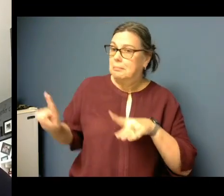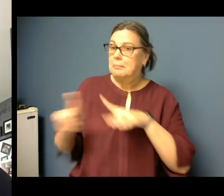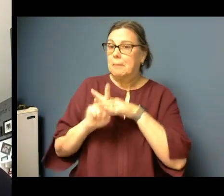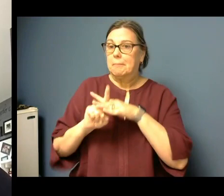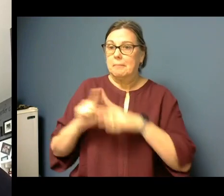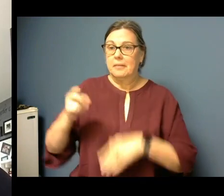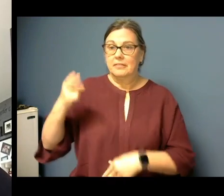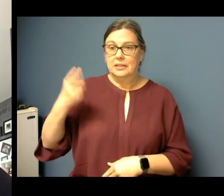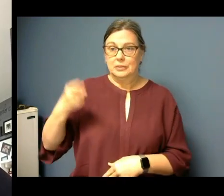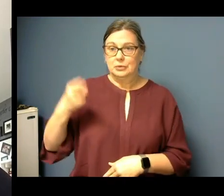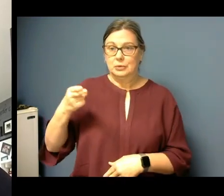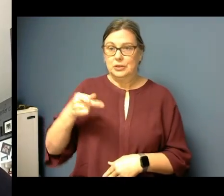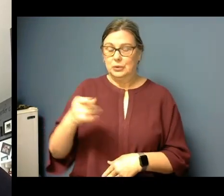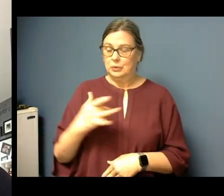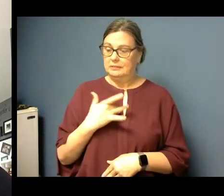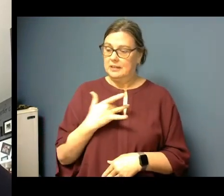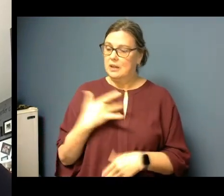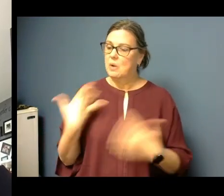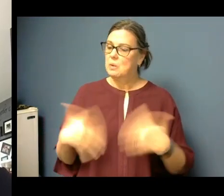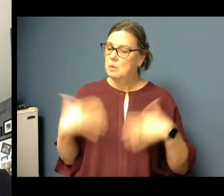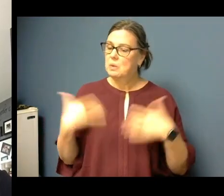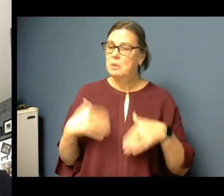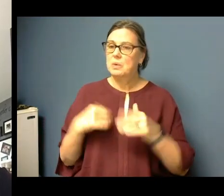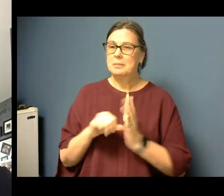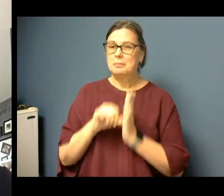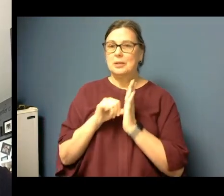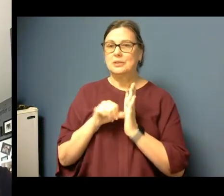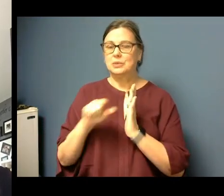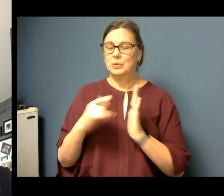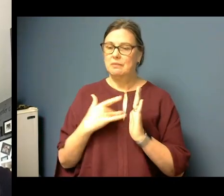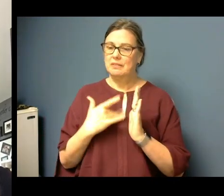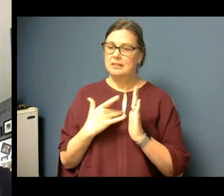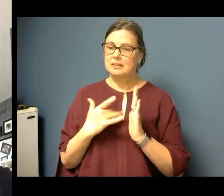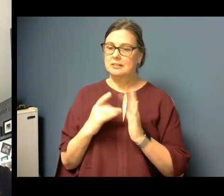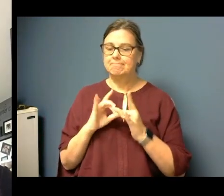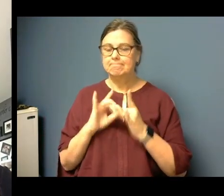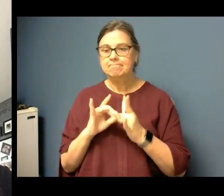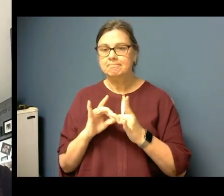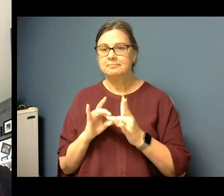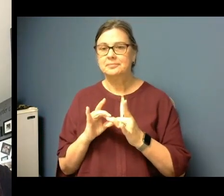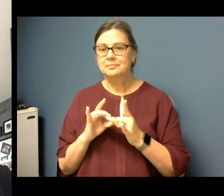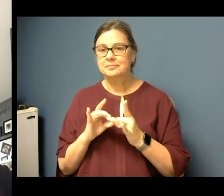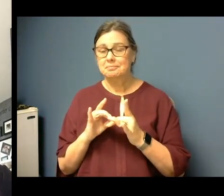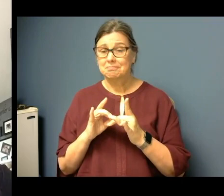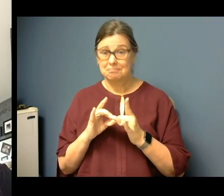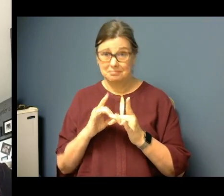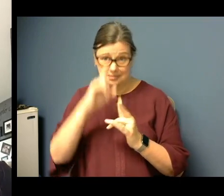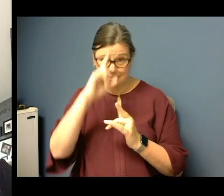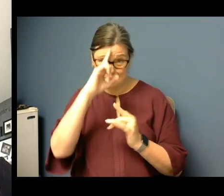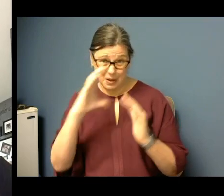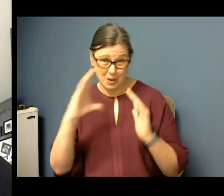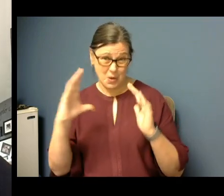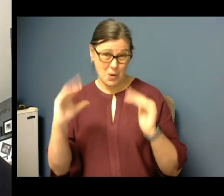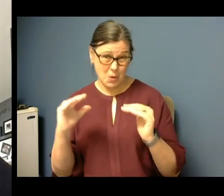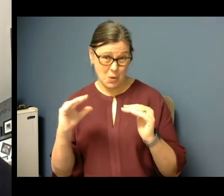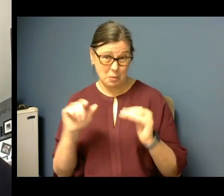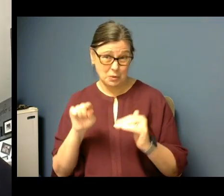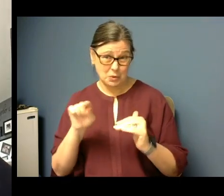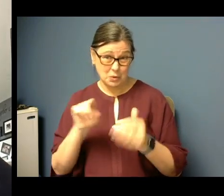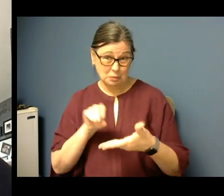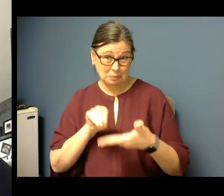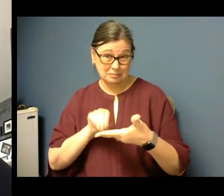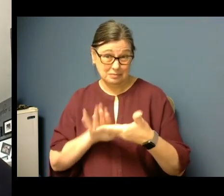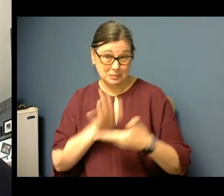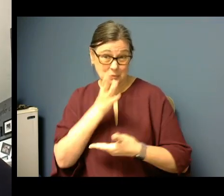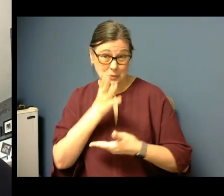names. And I said, I hope it's women's history, so I hope that you're able to put in a woman's